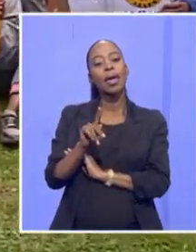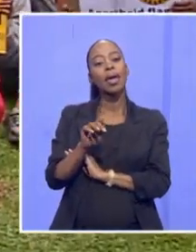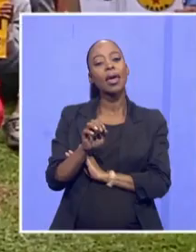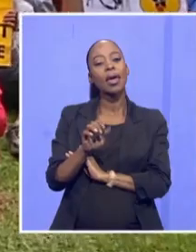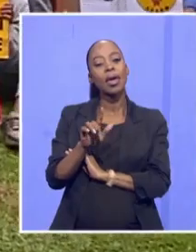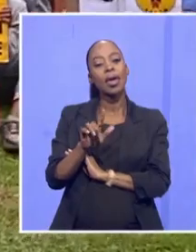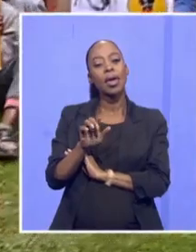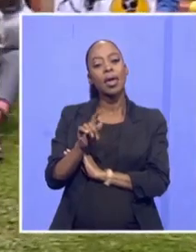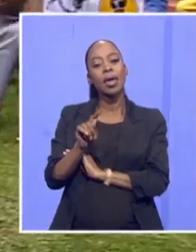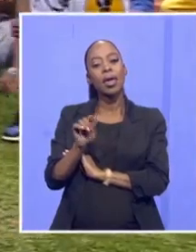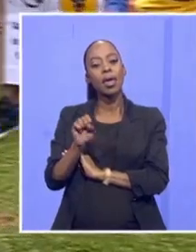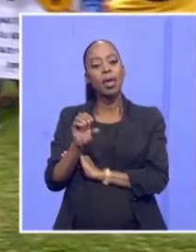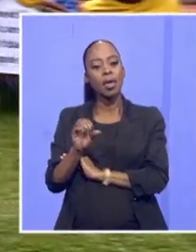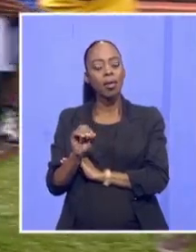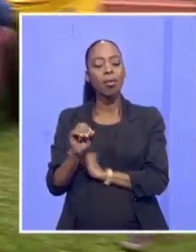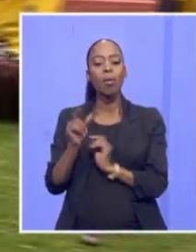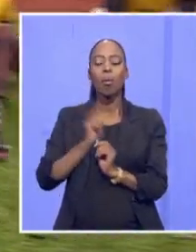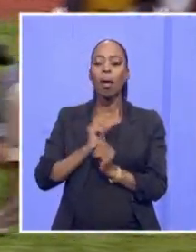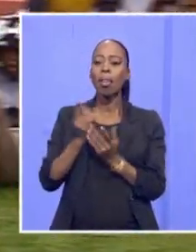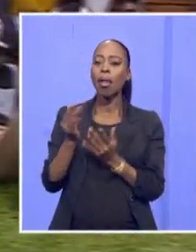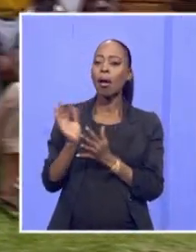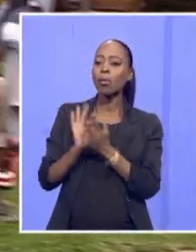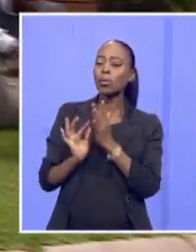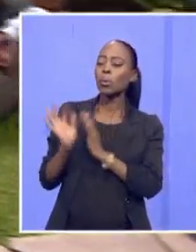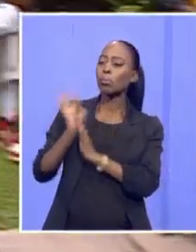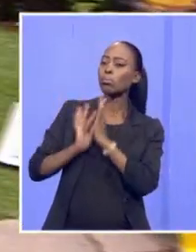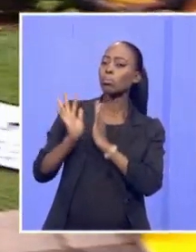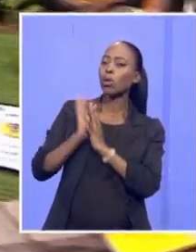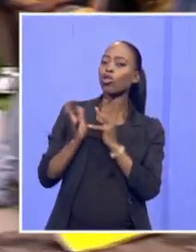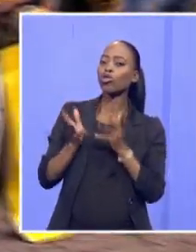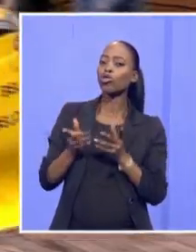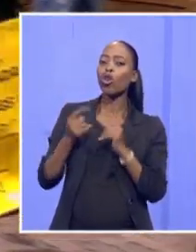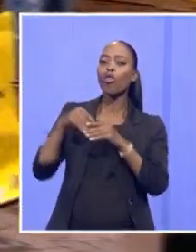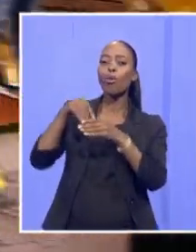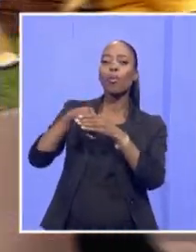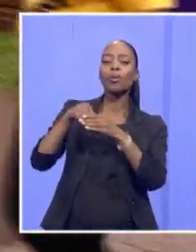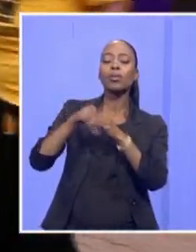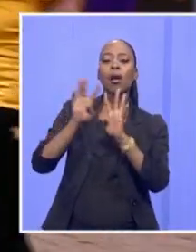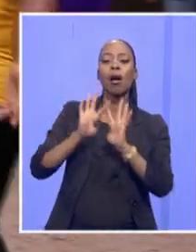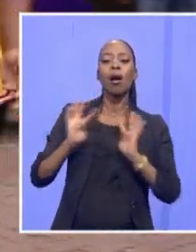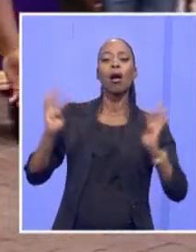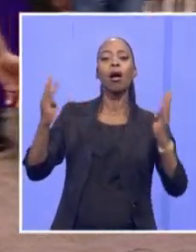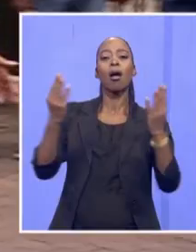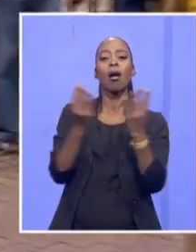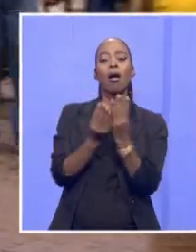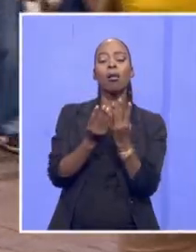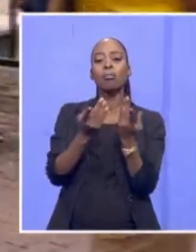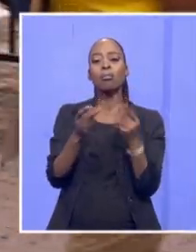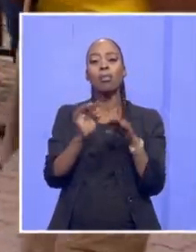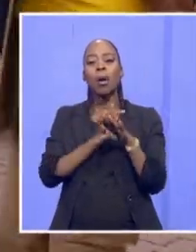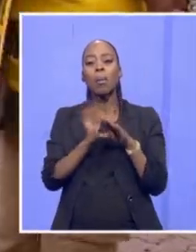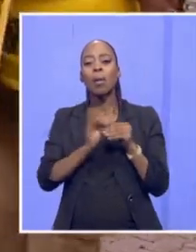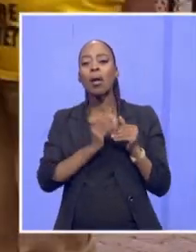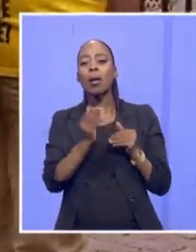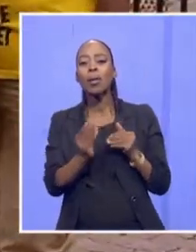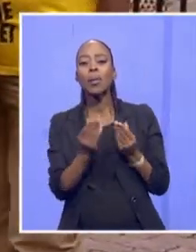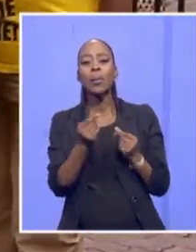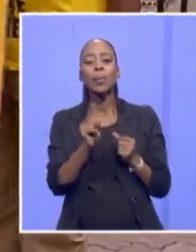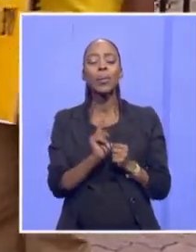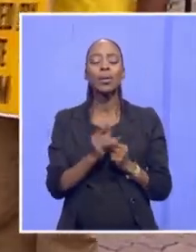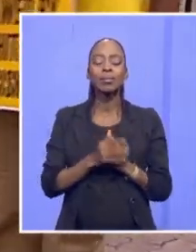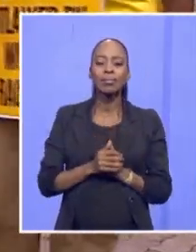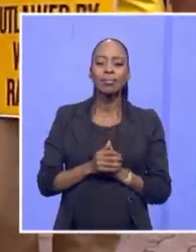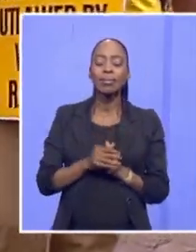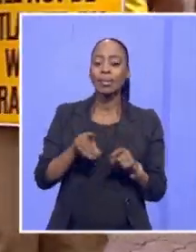me just get your comments from what we're hearing from residents inside, that Belinda Magor does not stay here. What is the plan of action now going